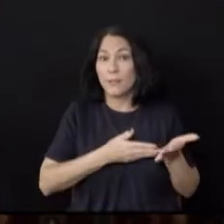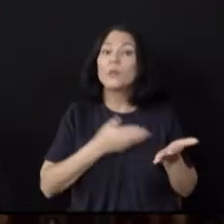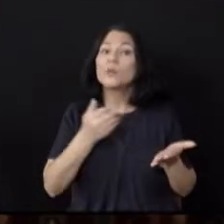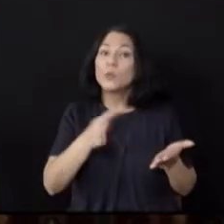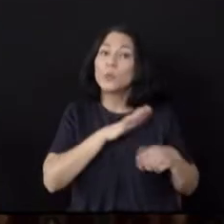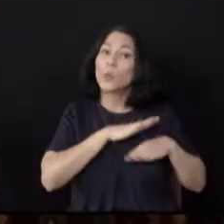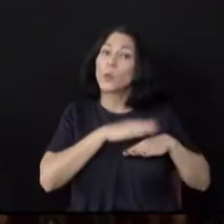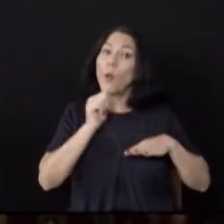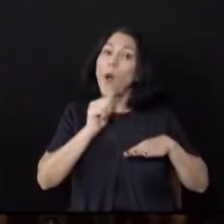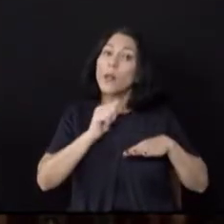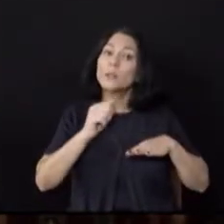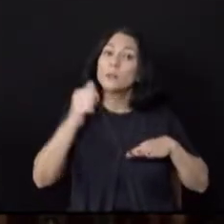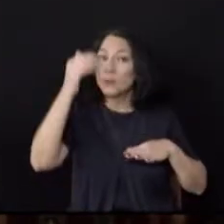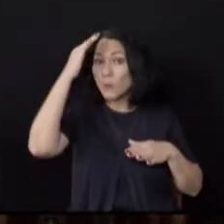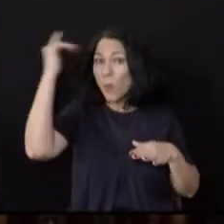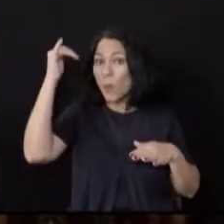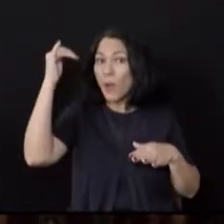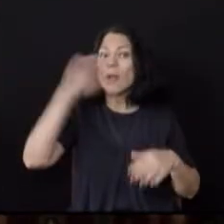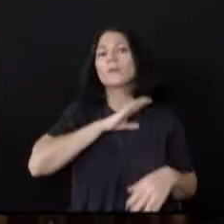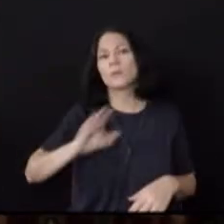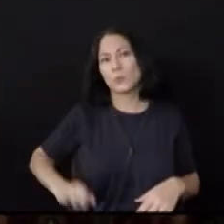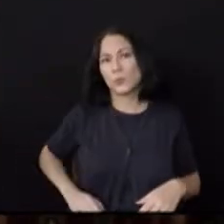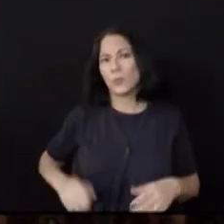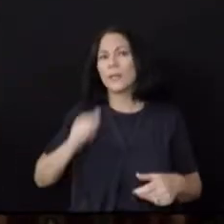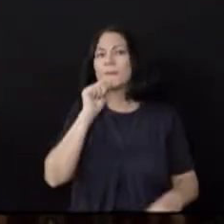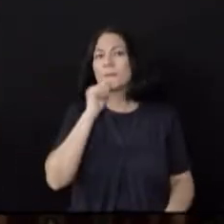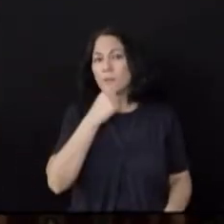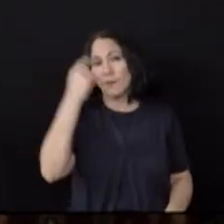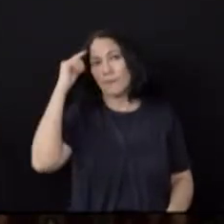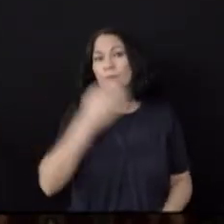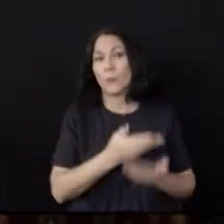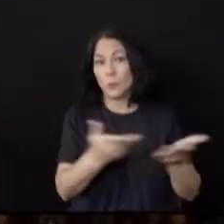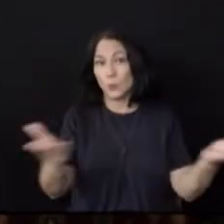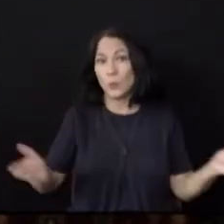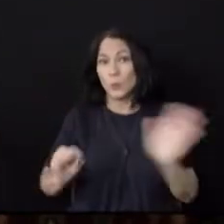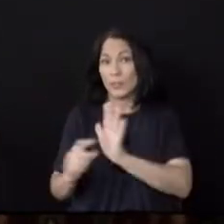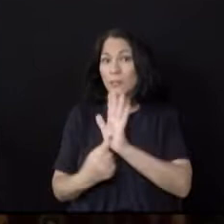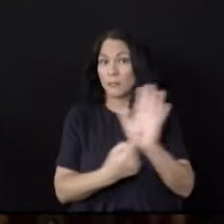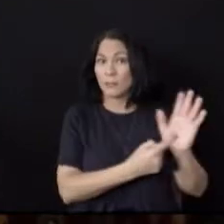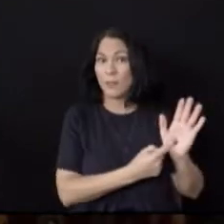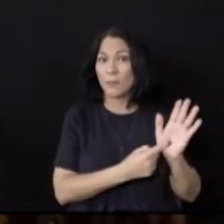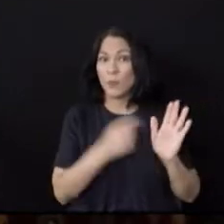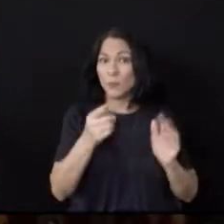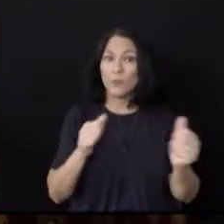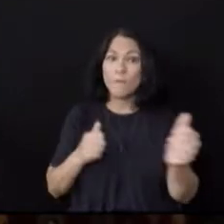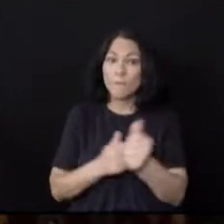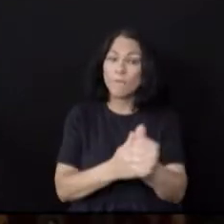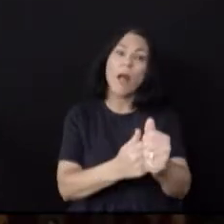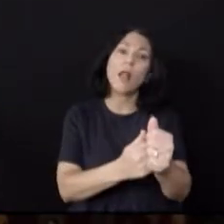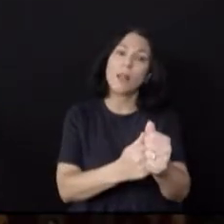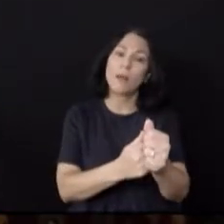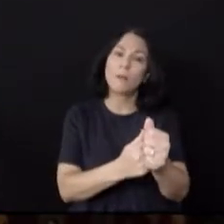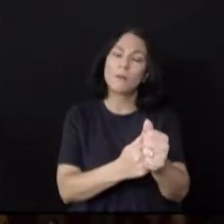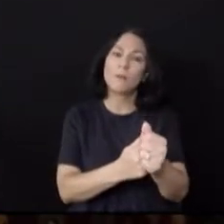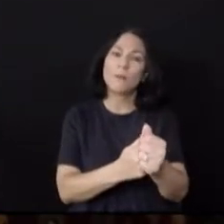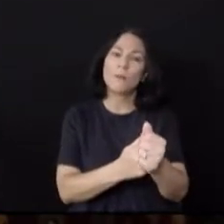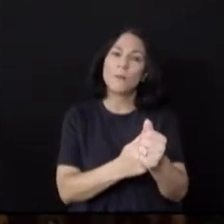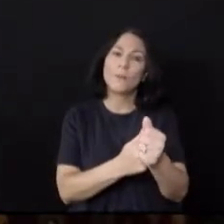called, because Christ also suffered for you, leaving you an example so that you might follow in his